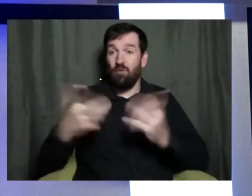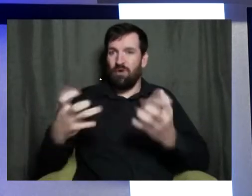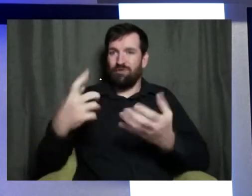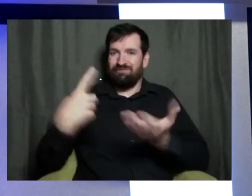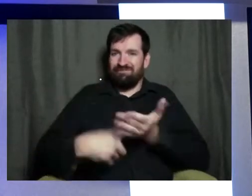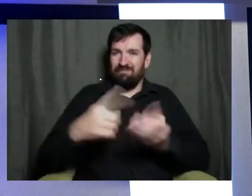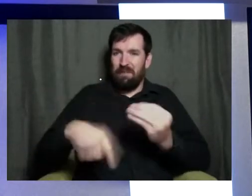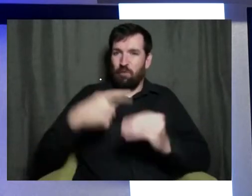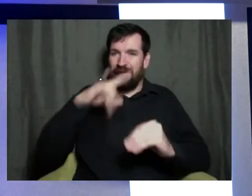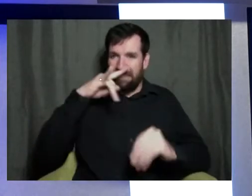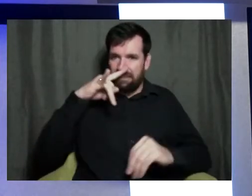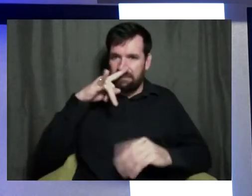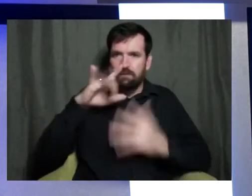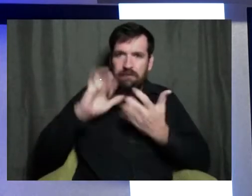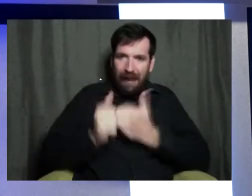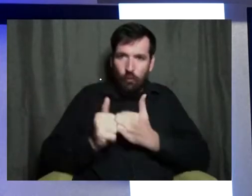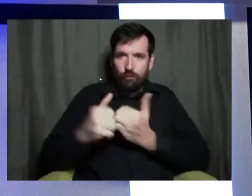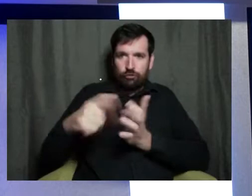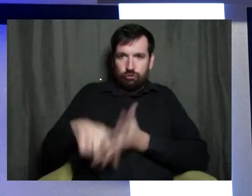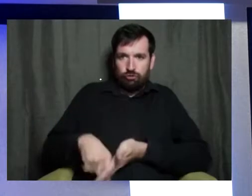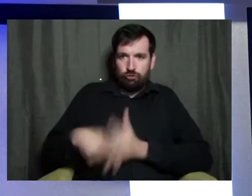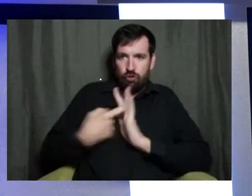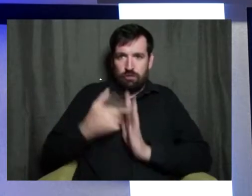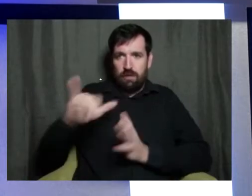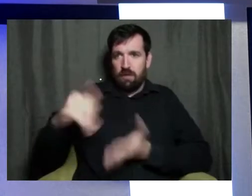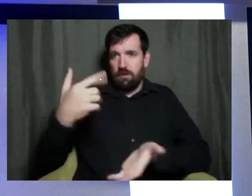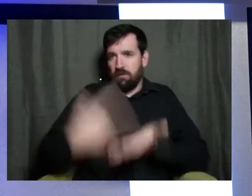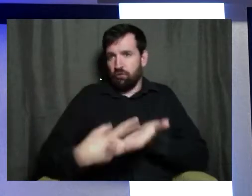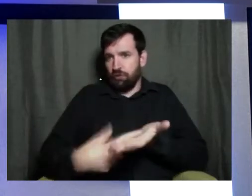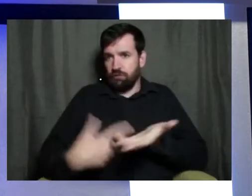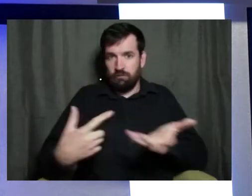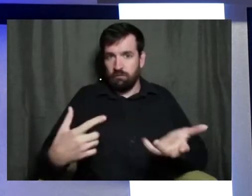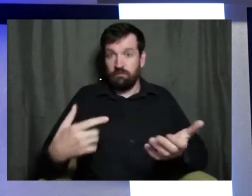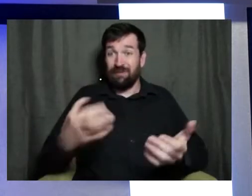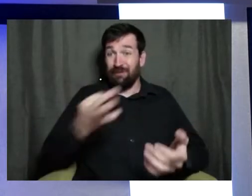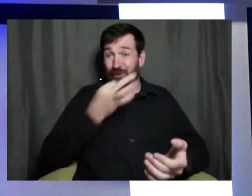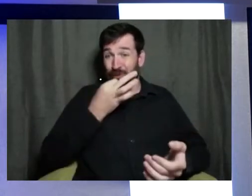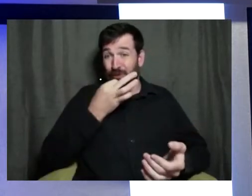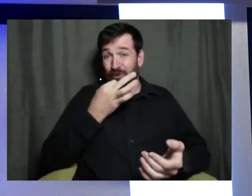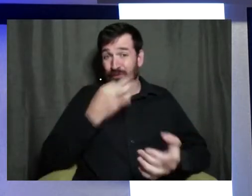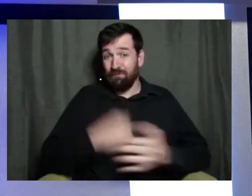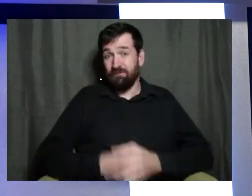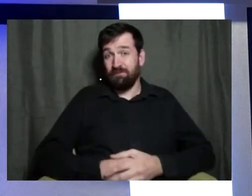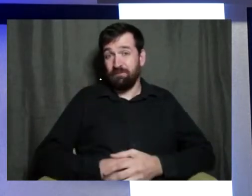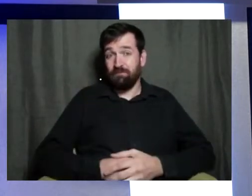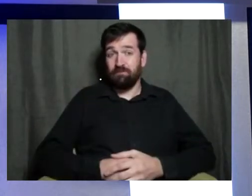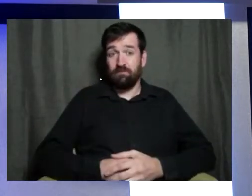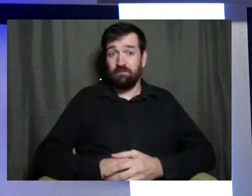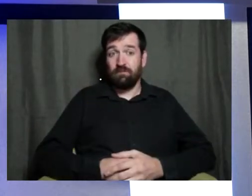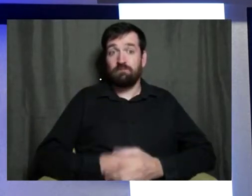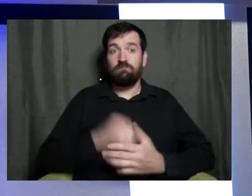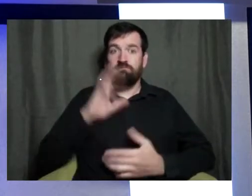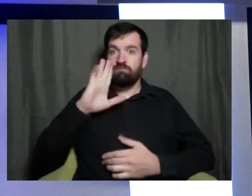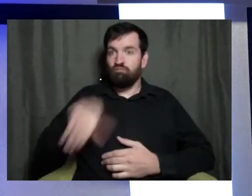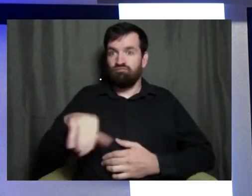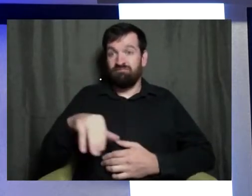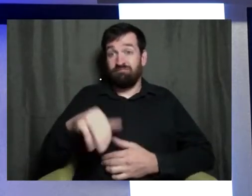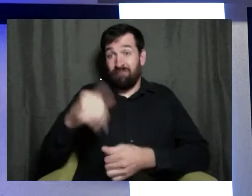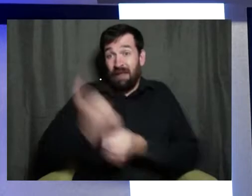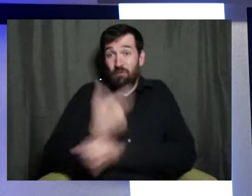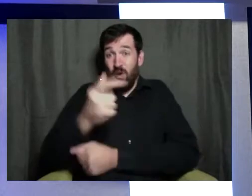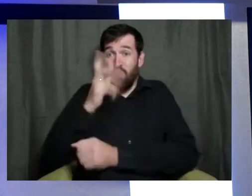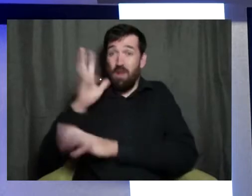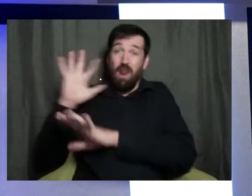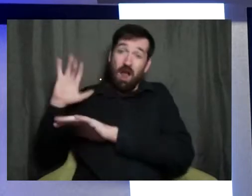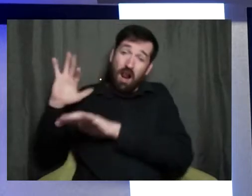How do we start having that conversation with them? I mean, we're just days away. Correct. And we know that not everybody's going to flood to the lines to get their